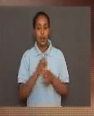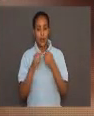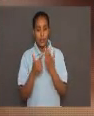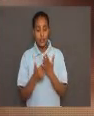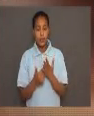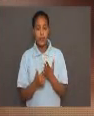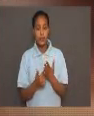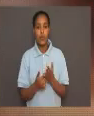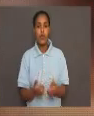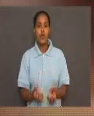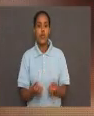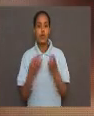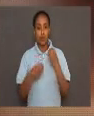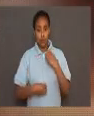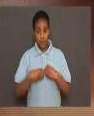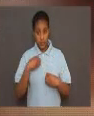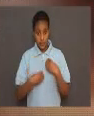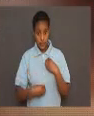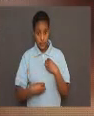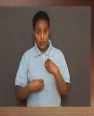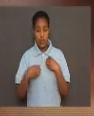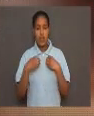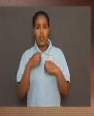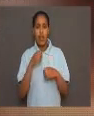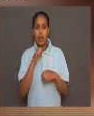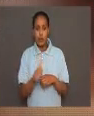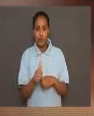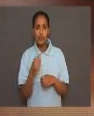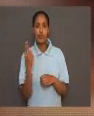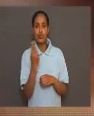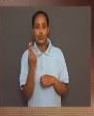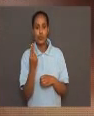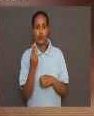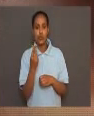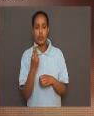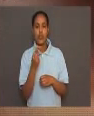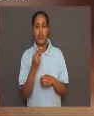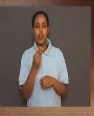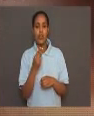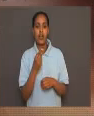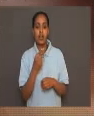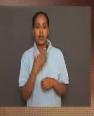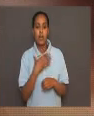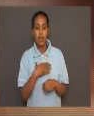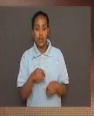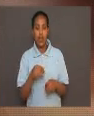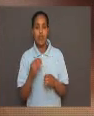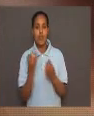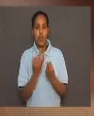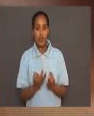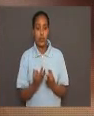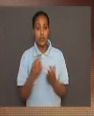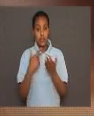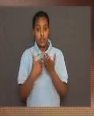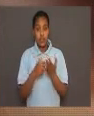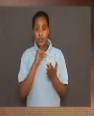However, most organisms cannot use it in its elemental form.